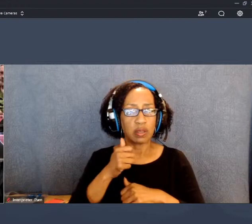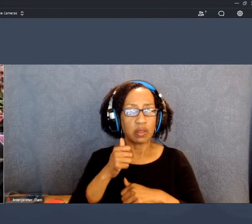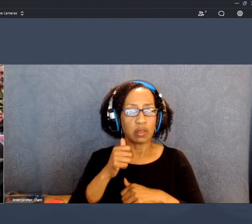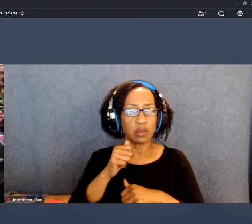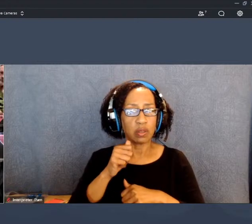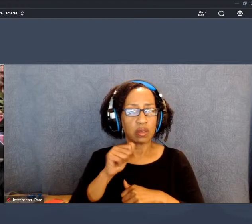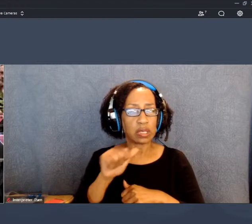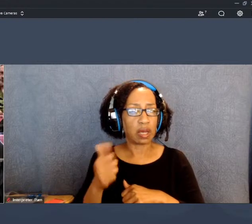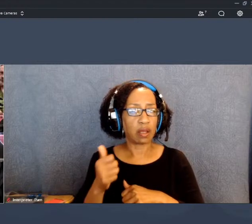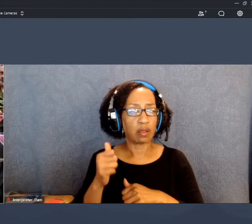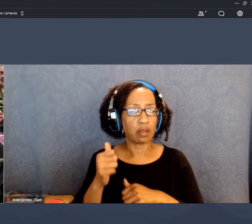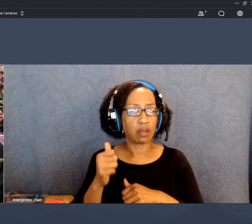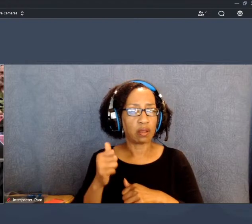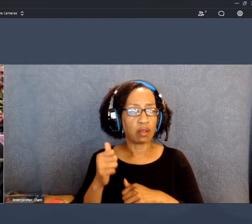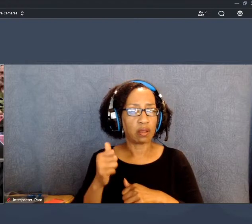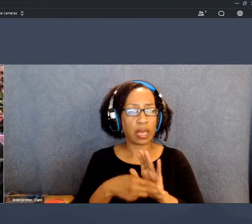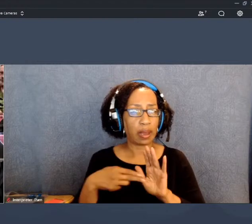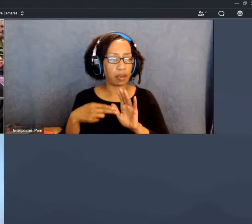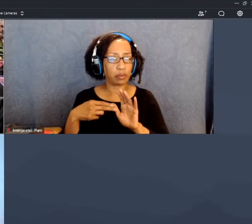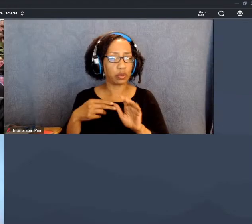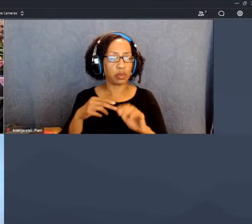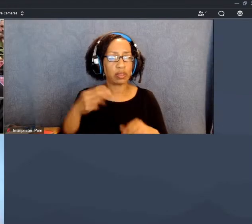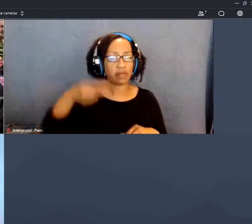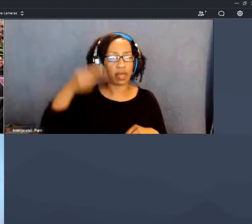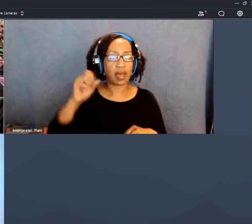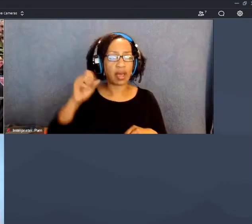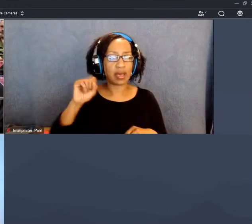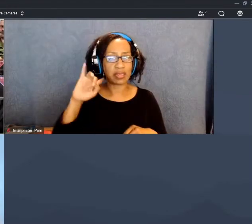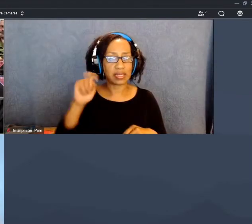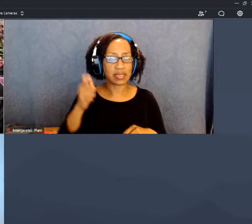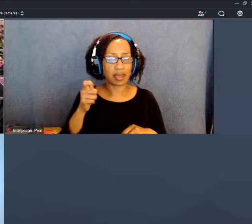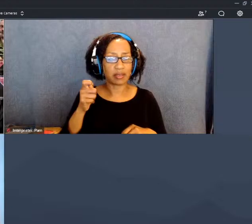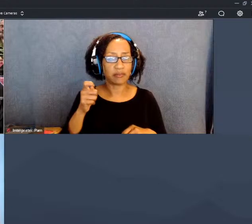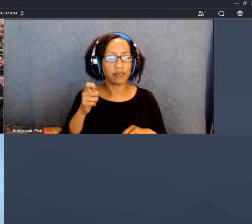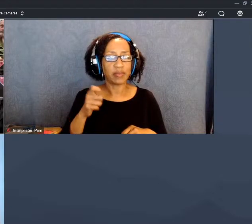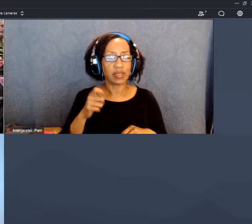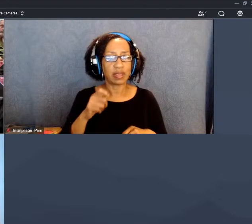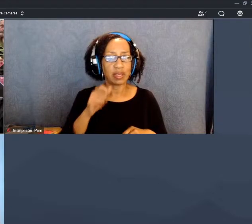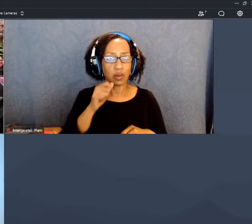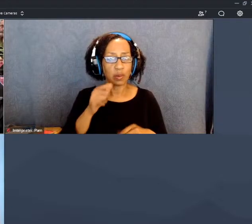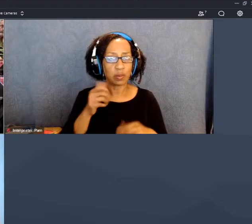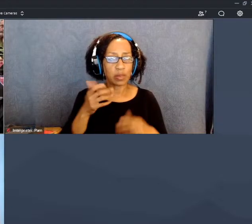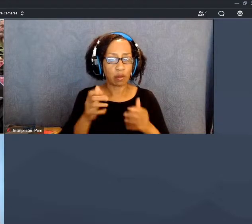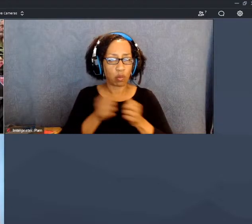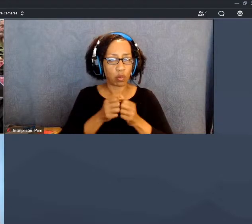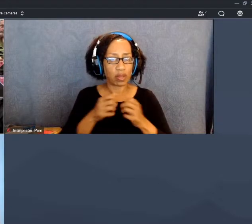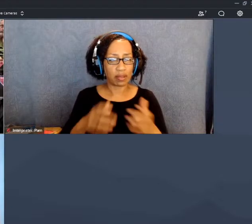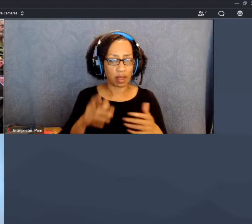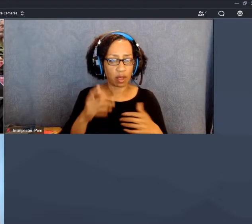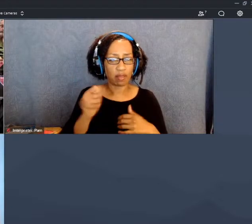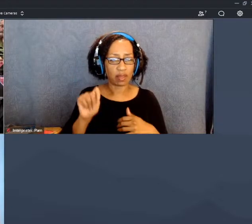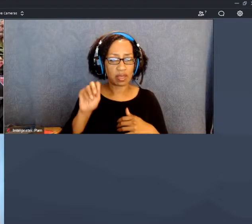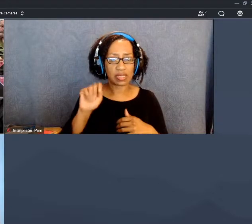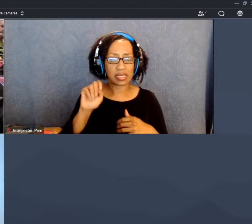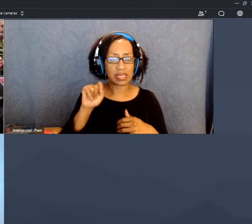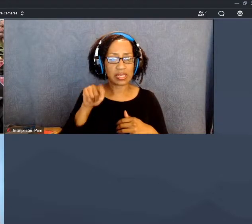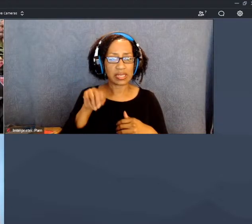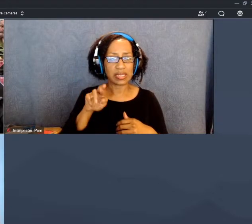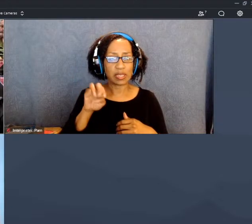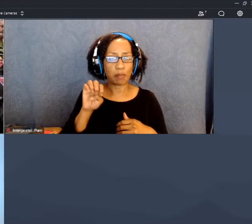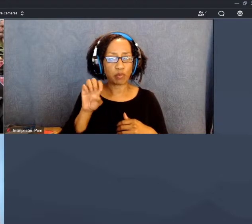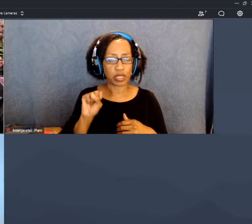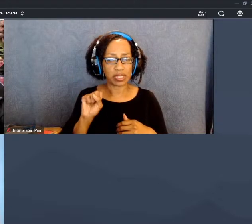the 50th anniversary of Stack would not have been complete without the Temprees' inclusion of the group's biggest